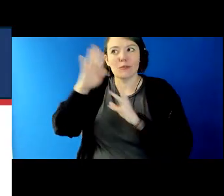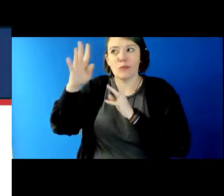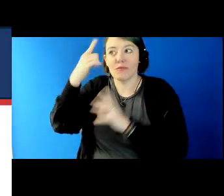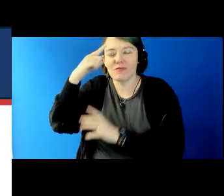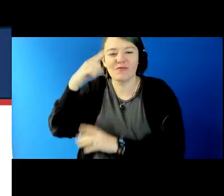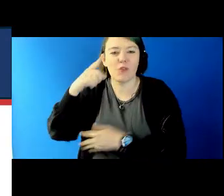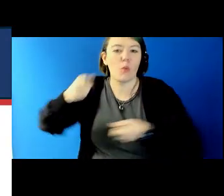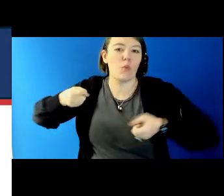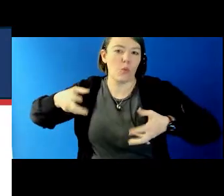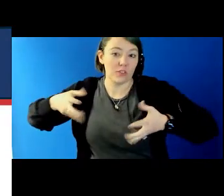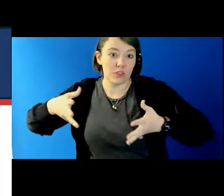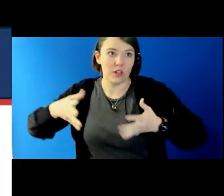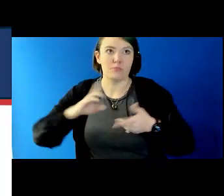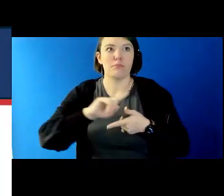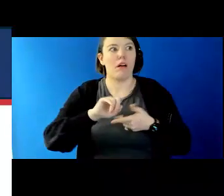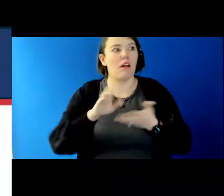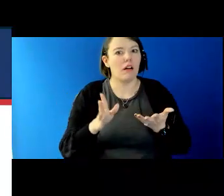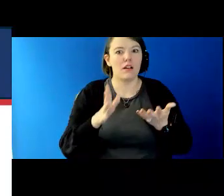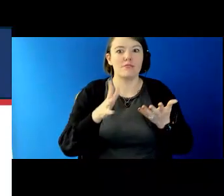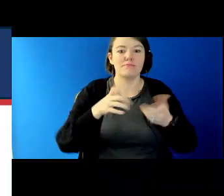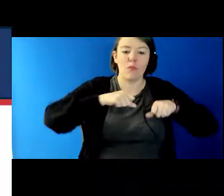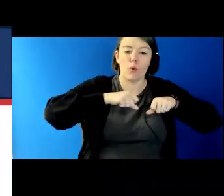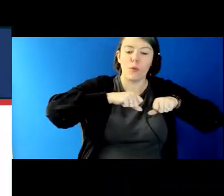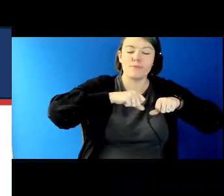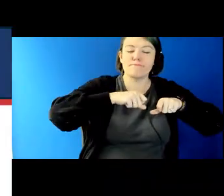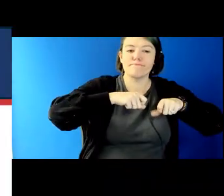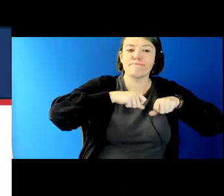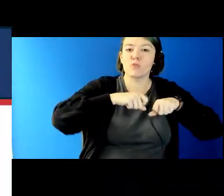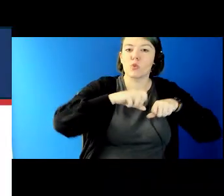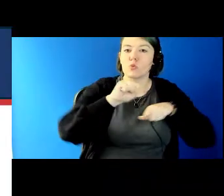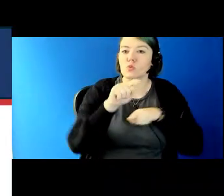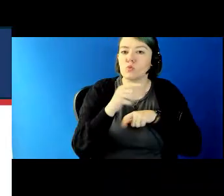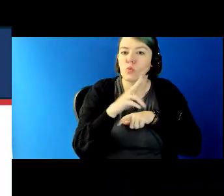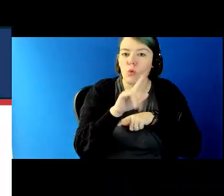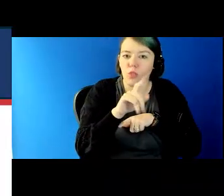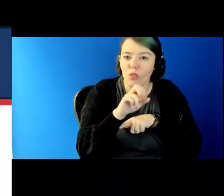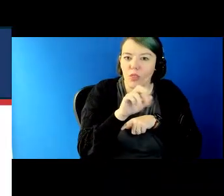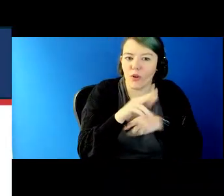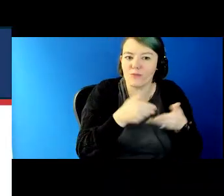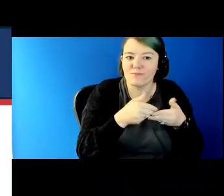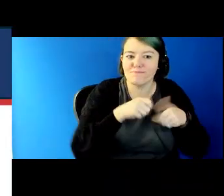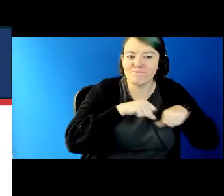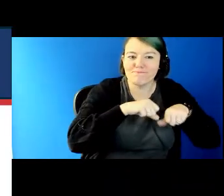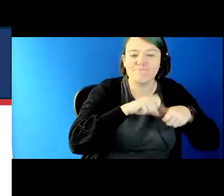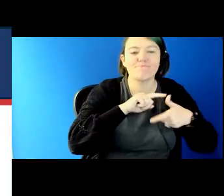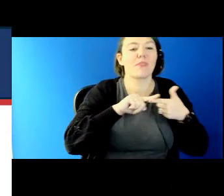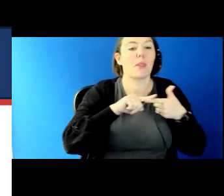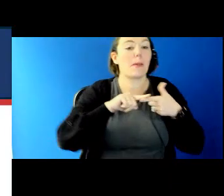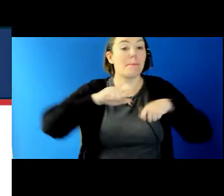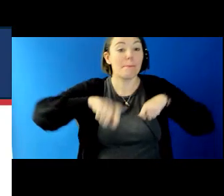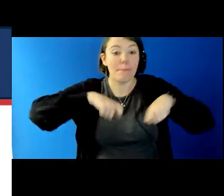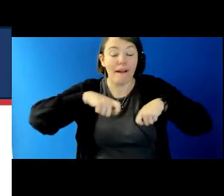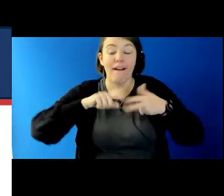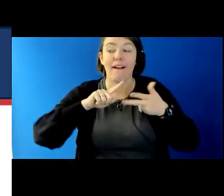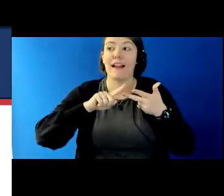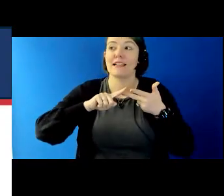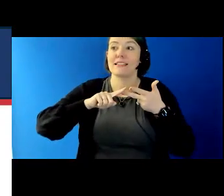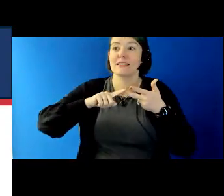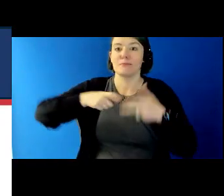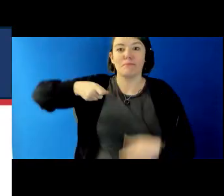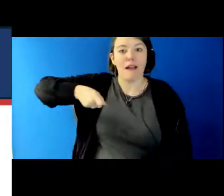luggage, cyclists, delivery workers. So what started as an accessibility feature is now a convenience for nearly